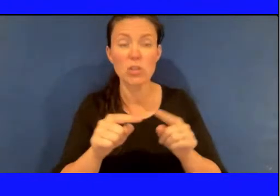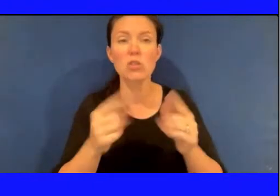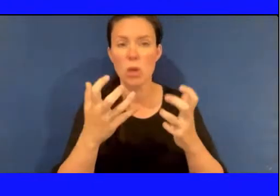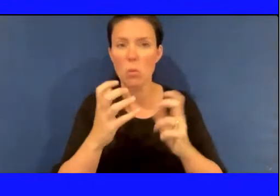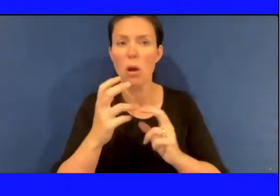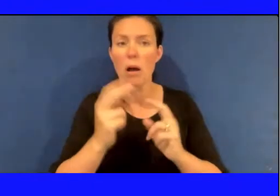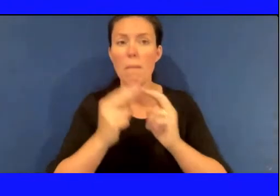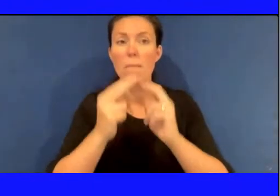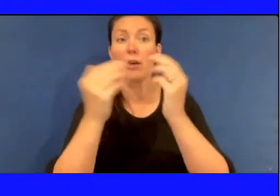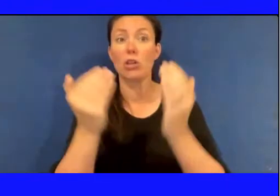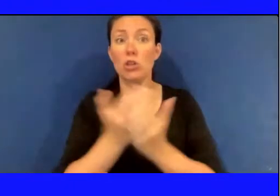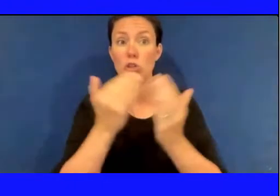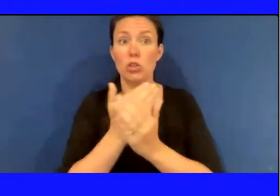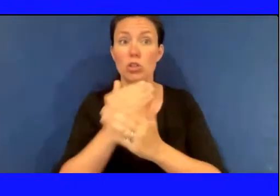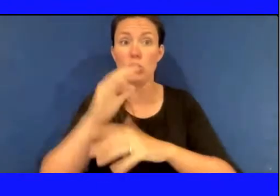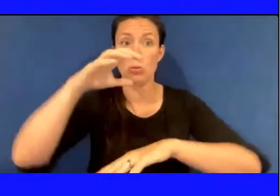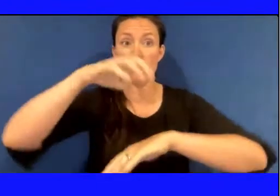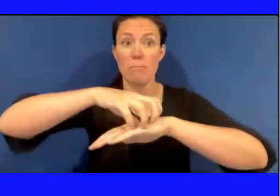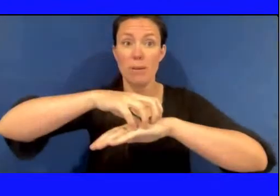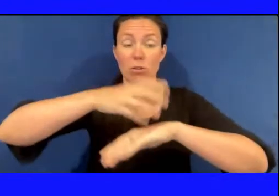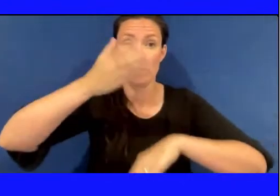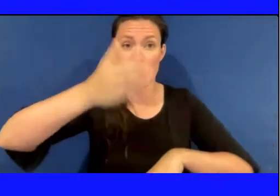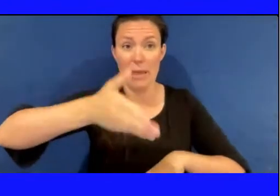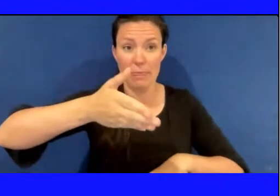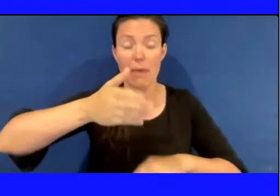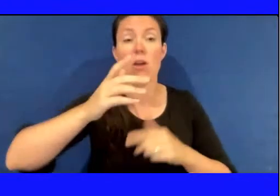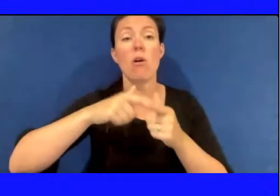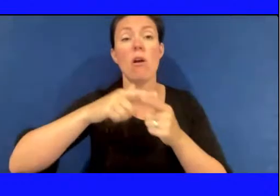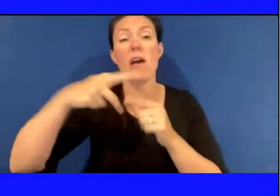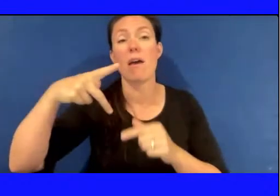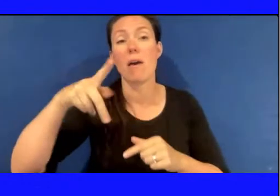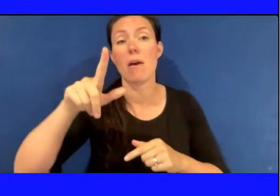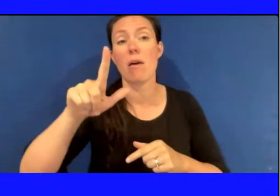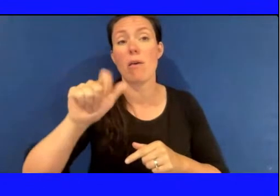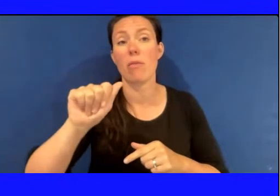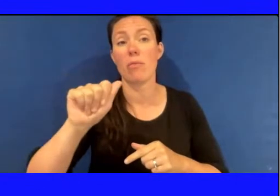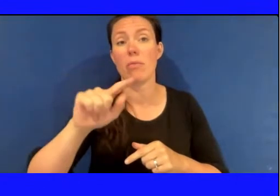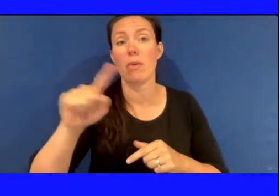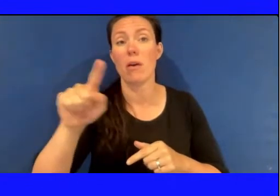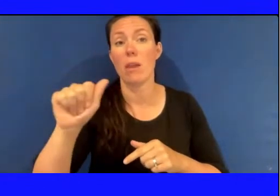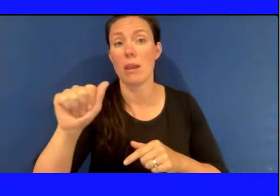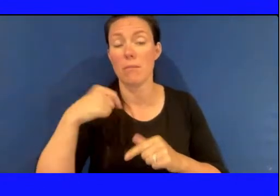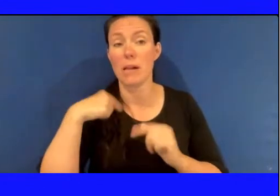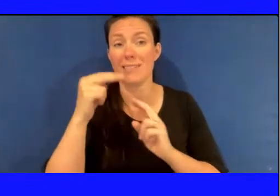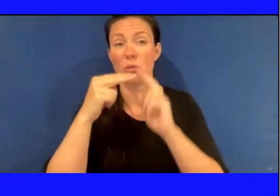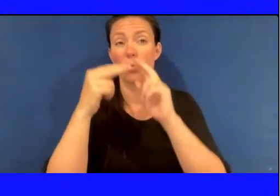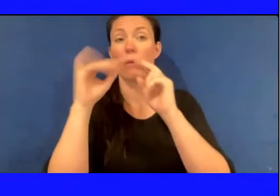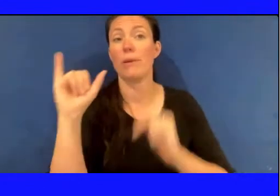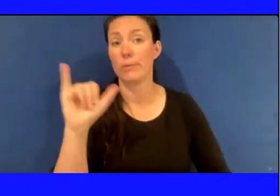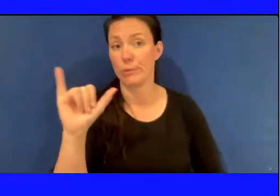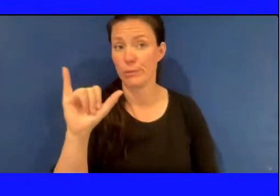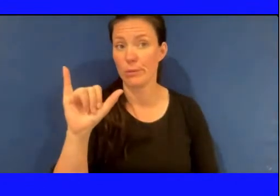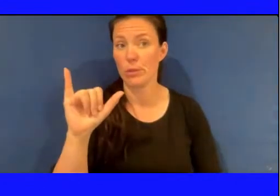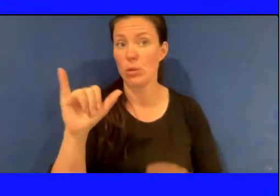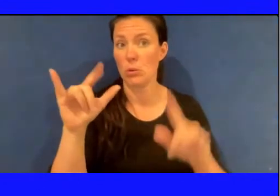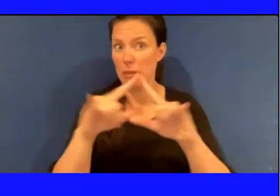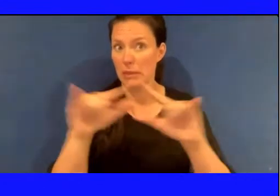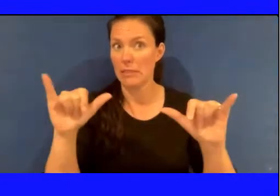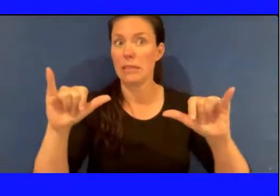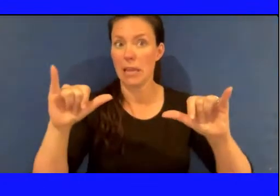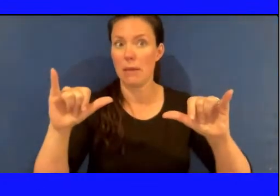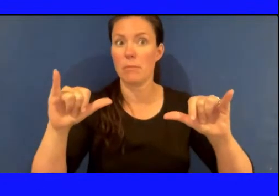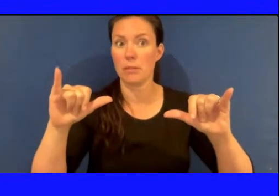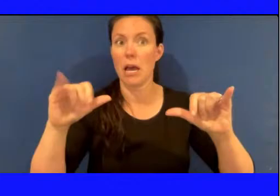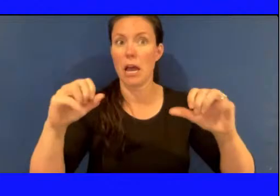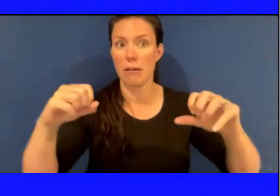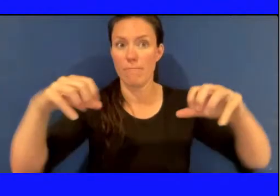And soon you'll also hear about a plaza, a public plaza that we're building at the same time as the new